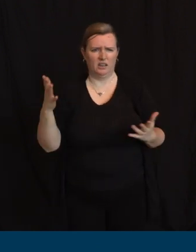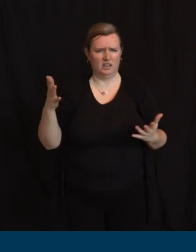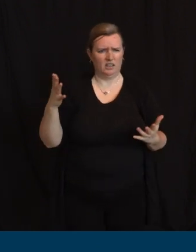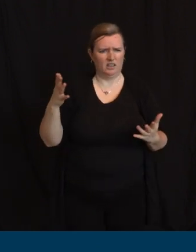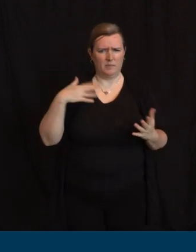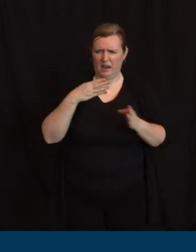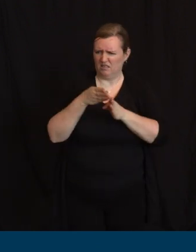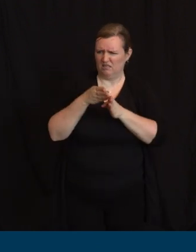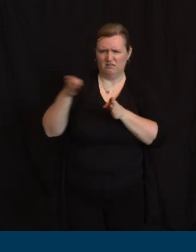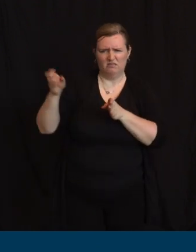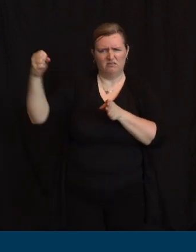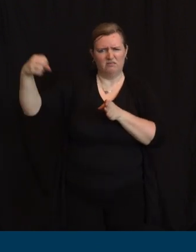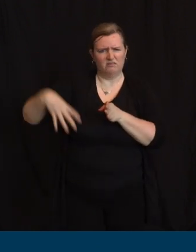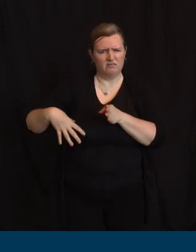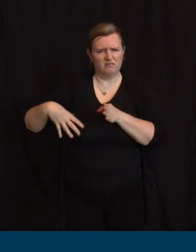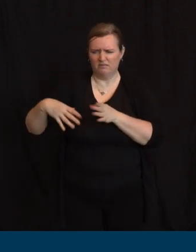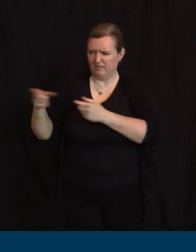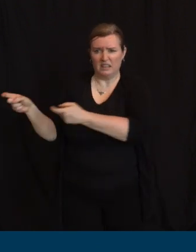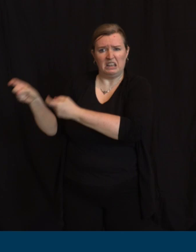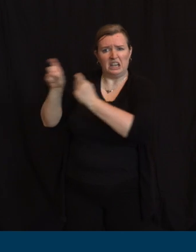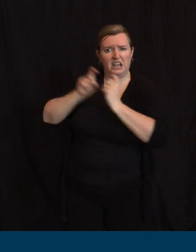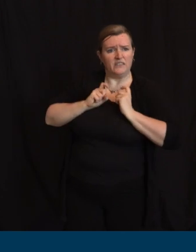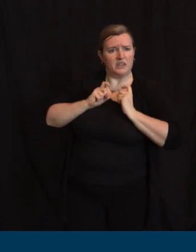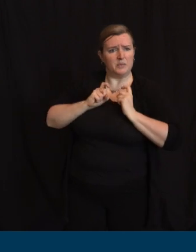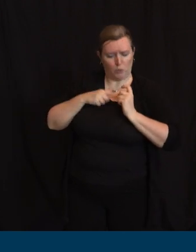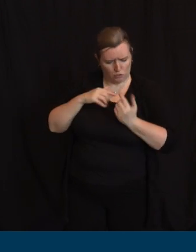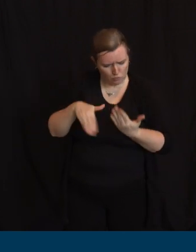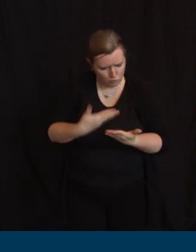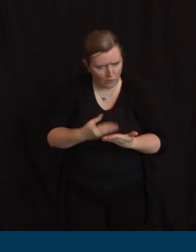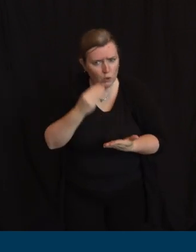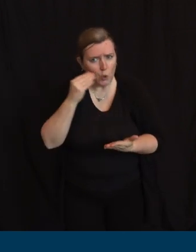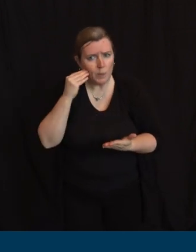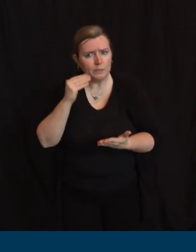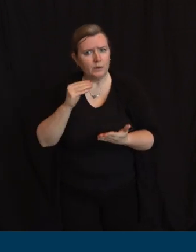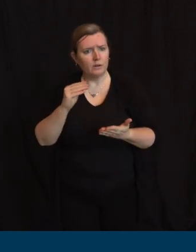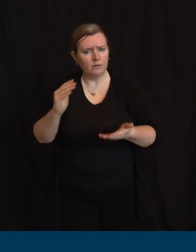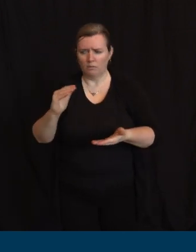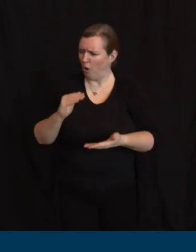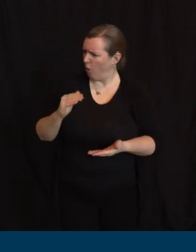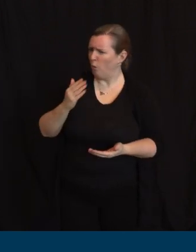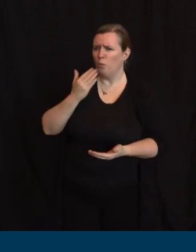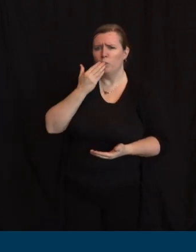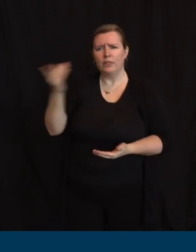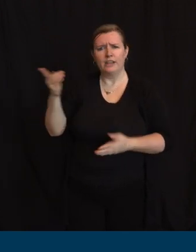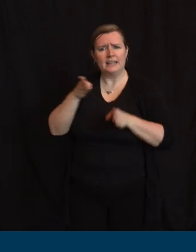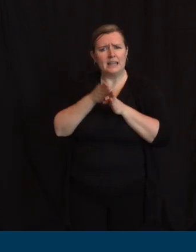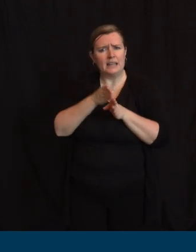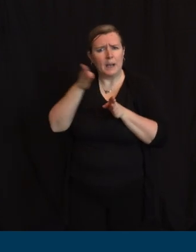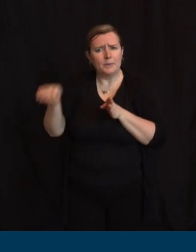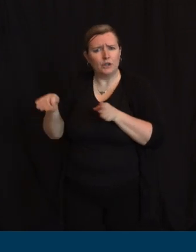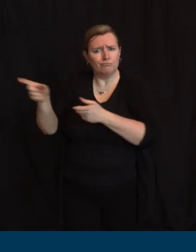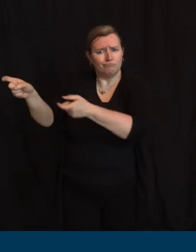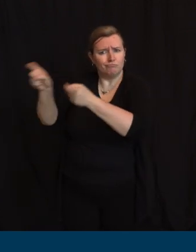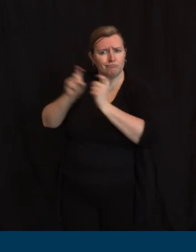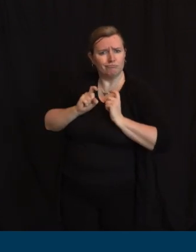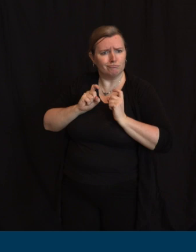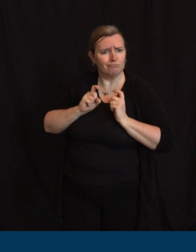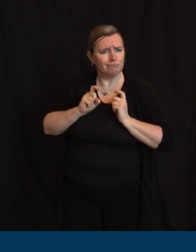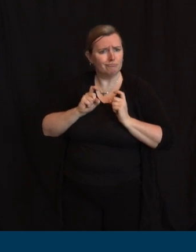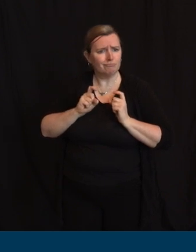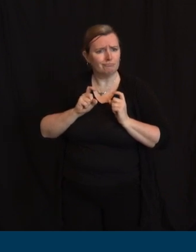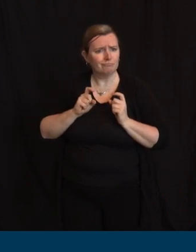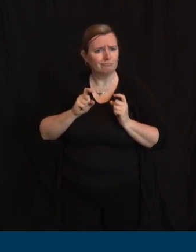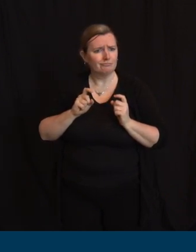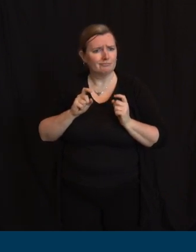dedication is appreciated. So I thank my neighbor George for that. That's all, Governor. Here's to your neighbor George. We got to get his picture up here at some point,